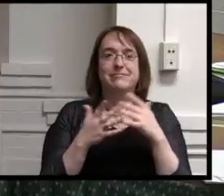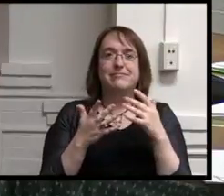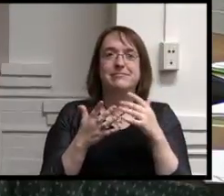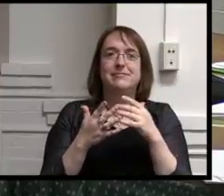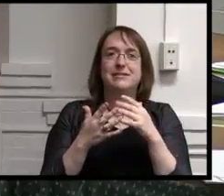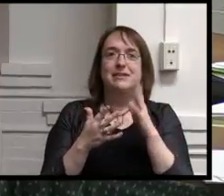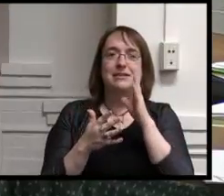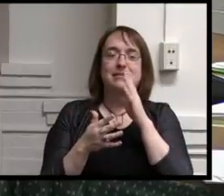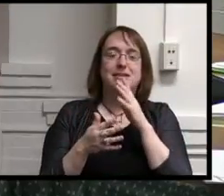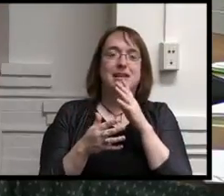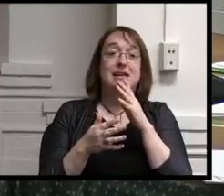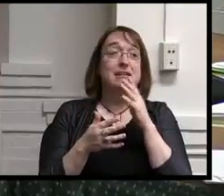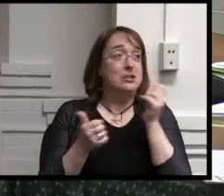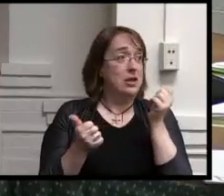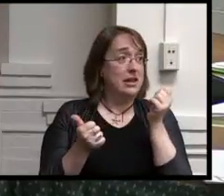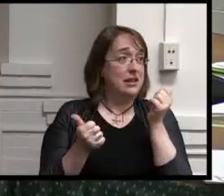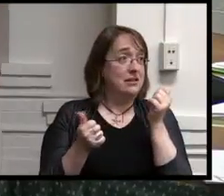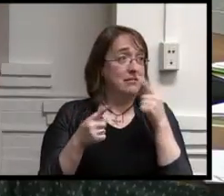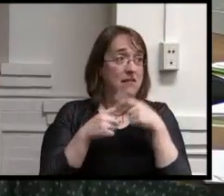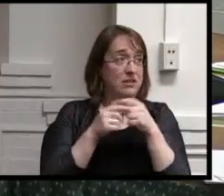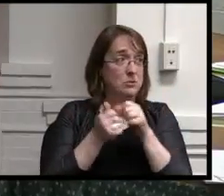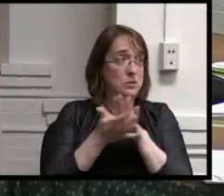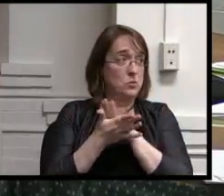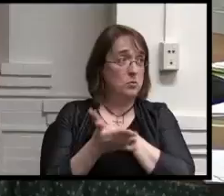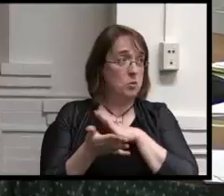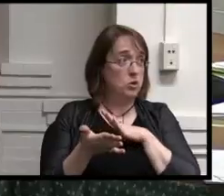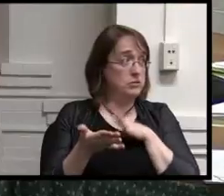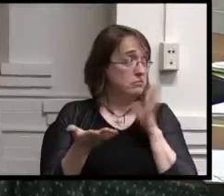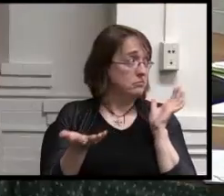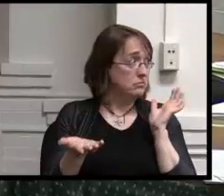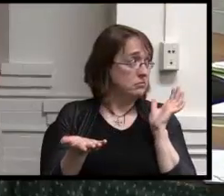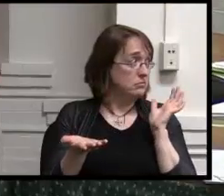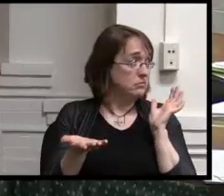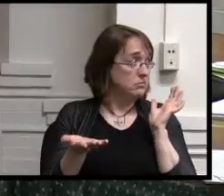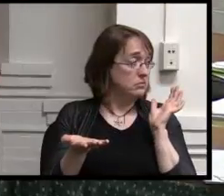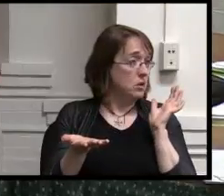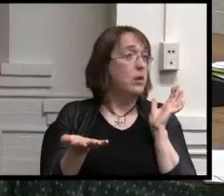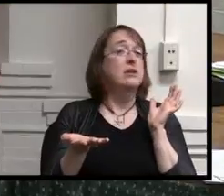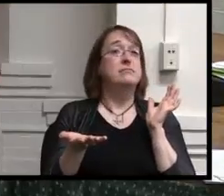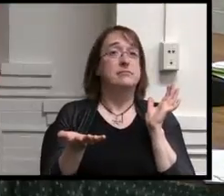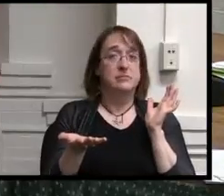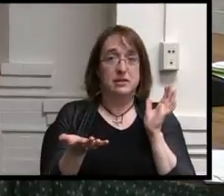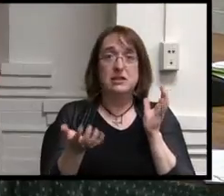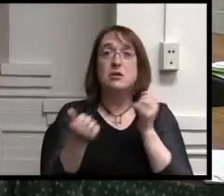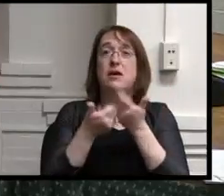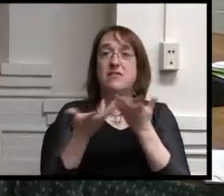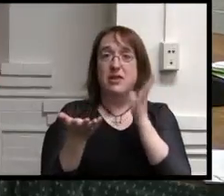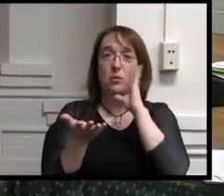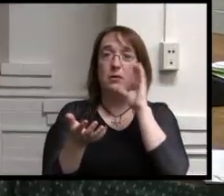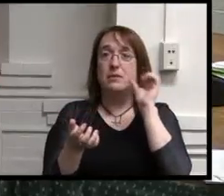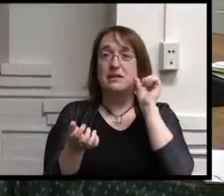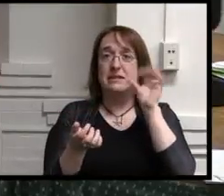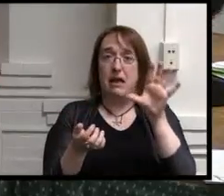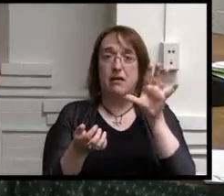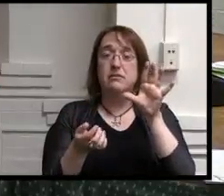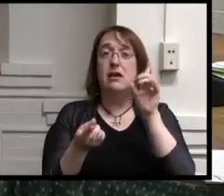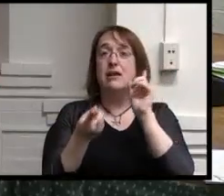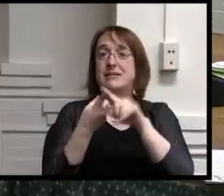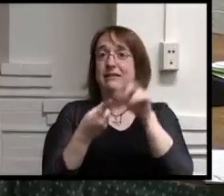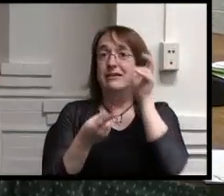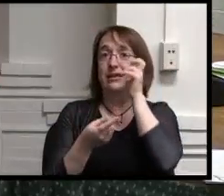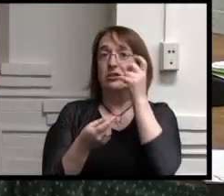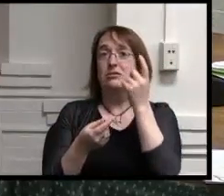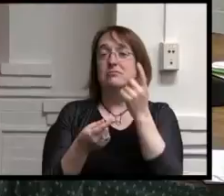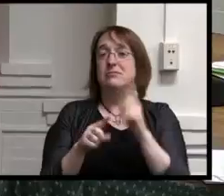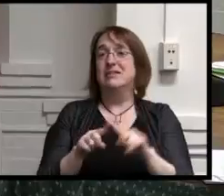board? Hear, hear. Then those meetings will be set in unless we hear something different about the